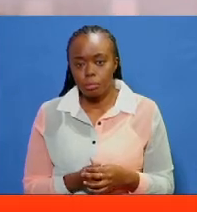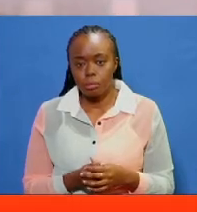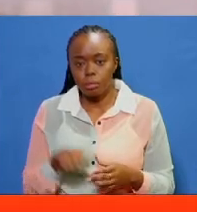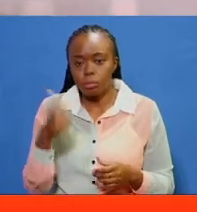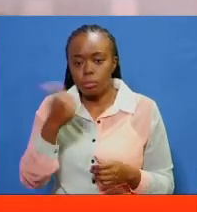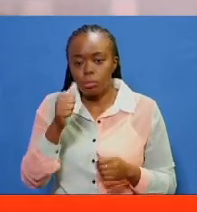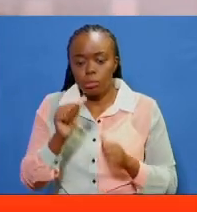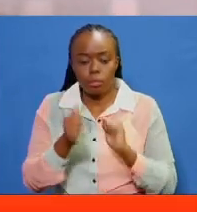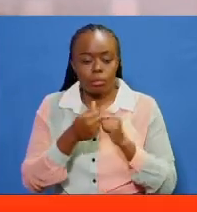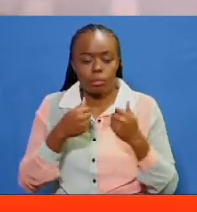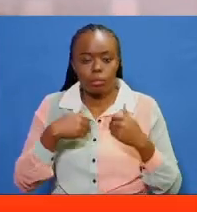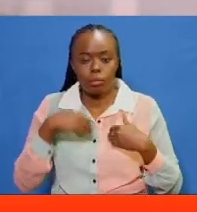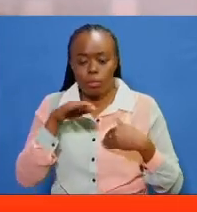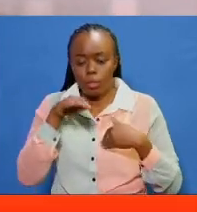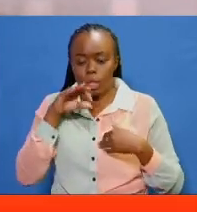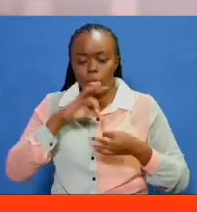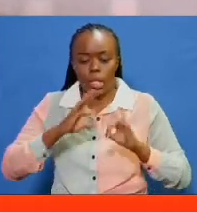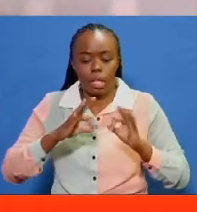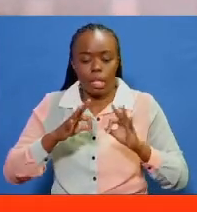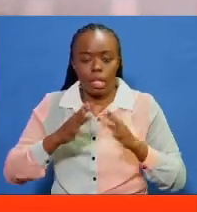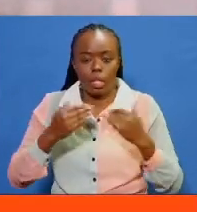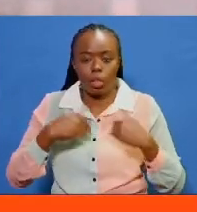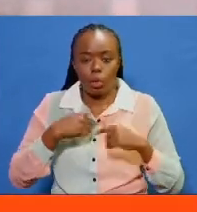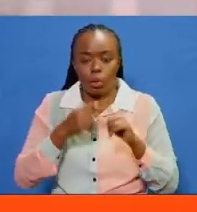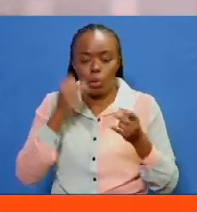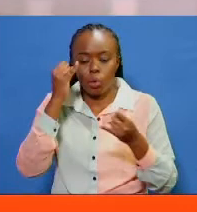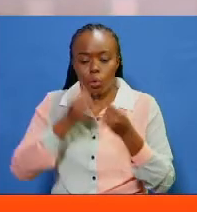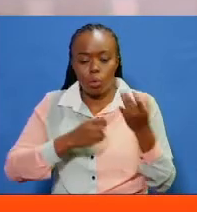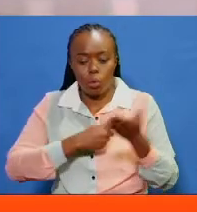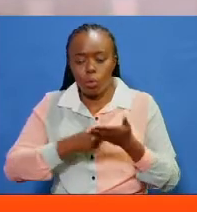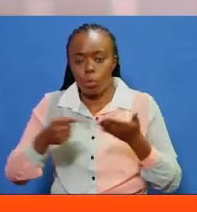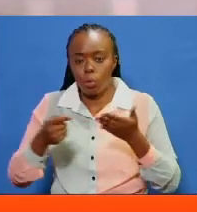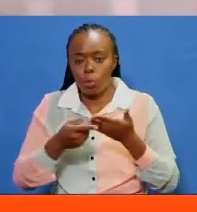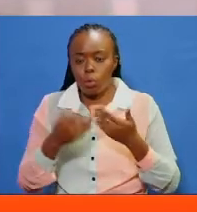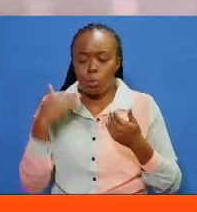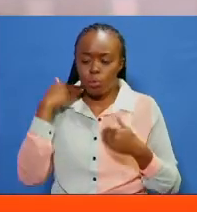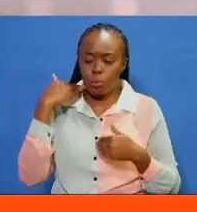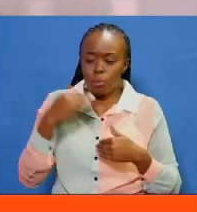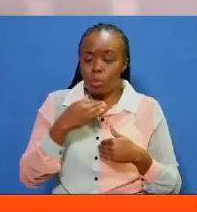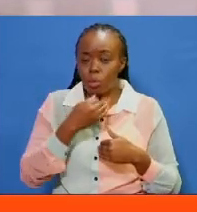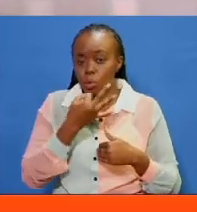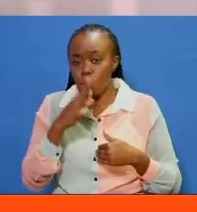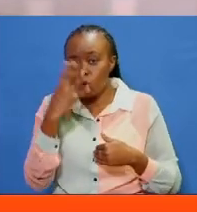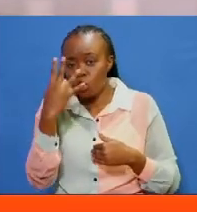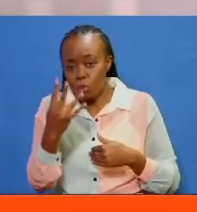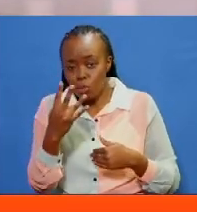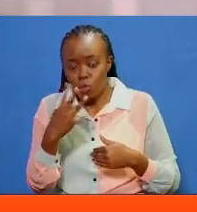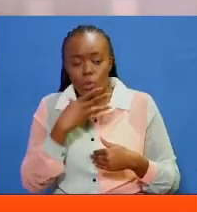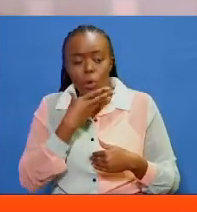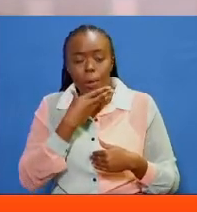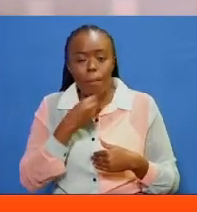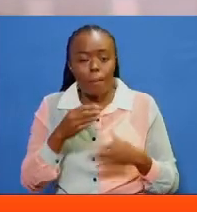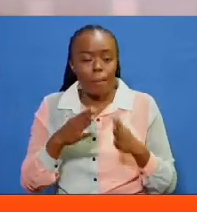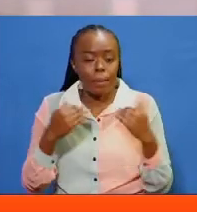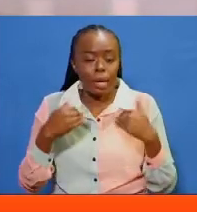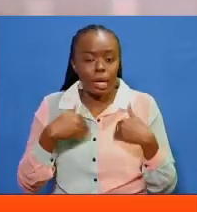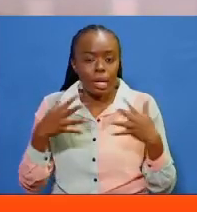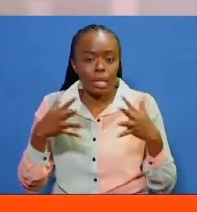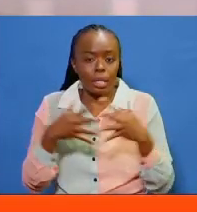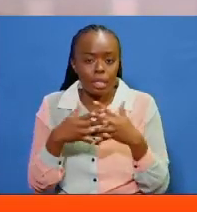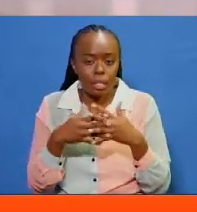Still on the quest for justice, the prime suspect in last week's grisly murder of four men in Kitengela has been